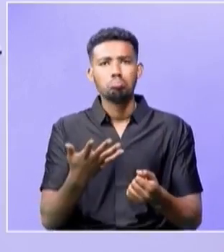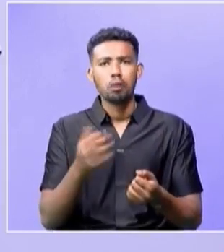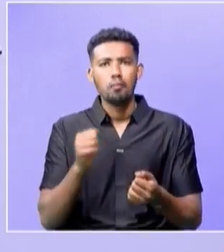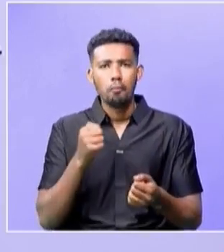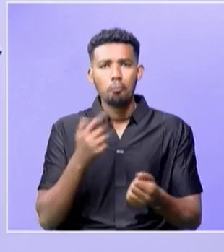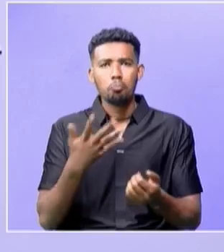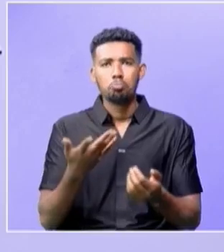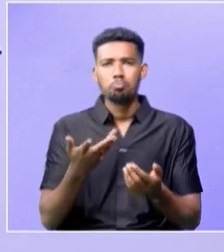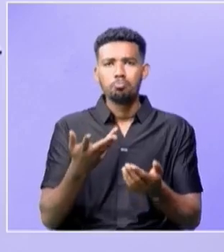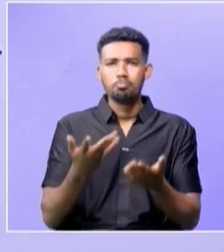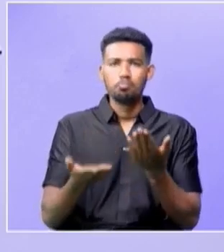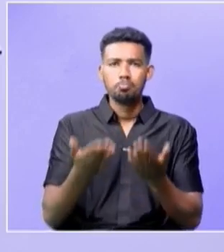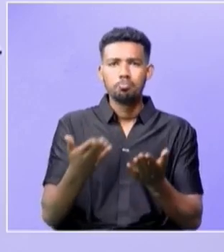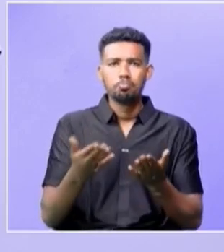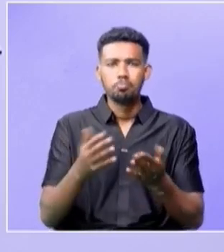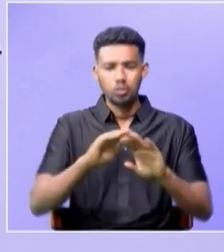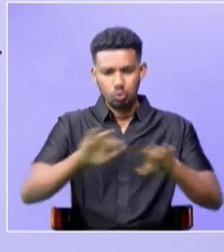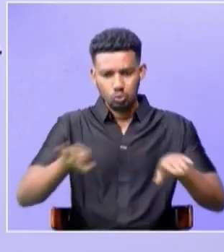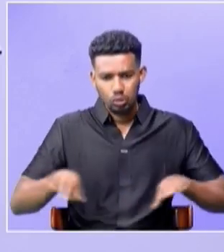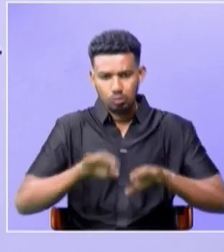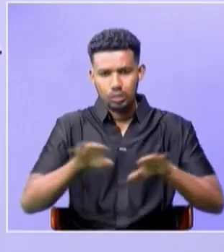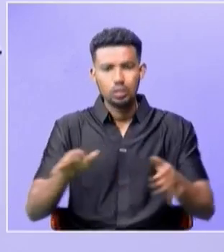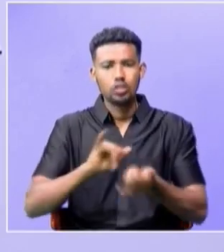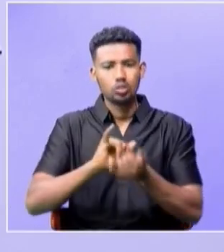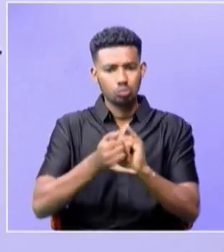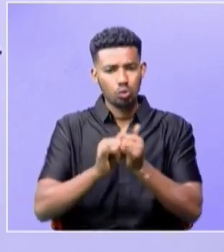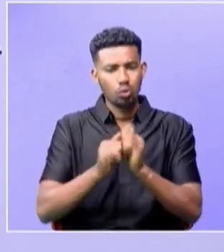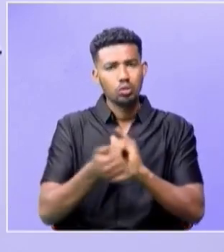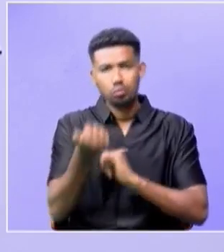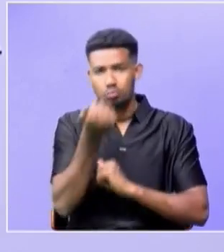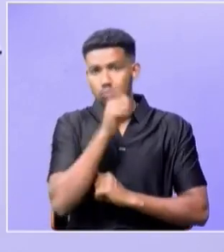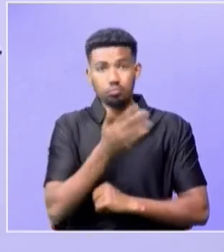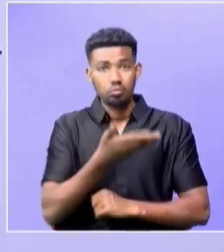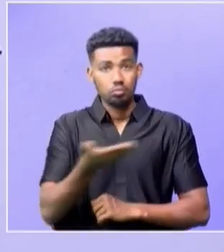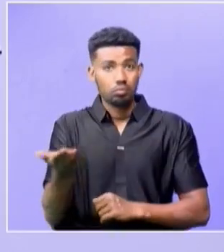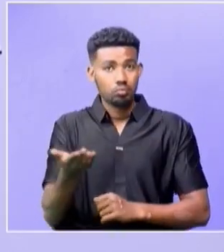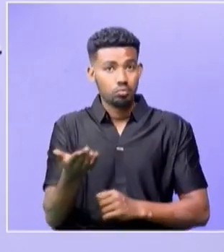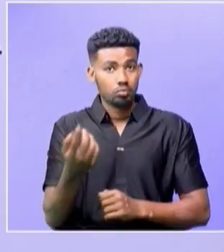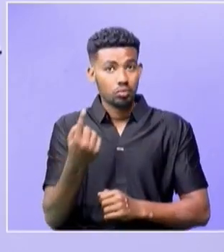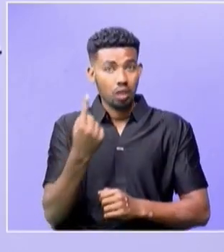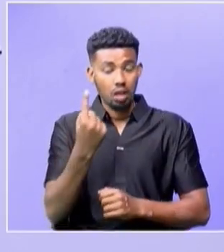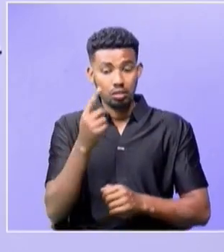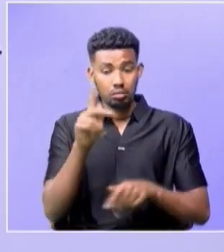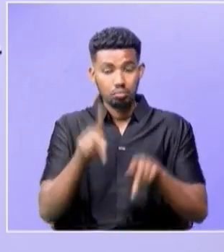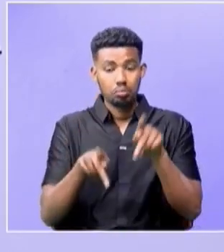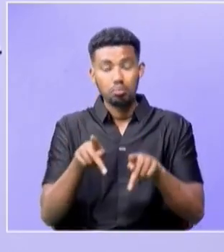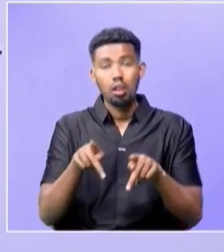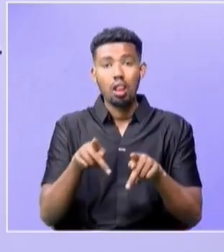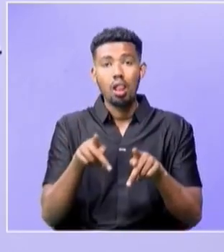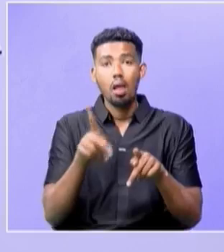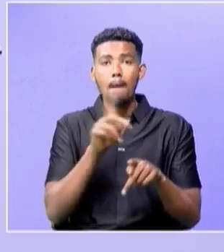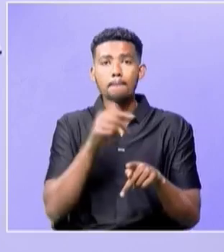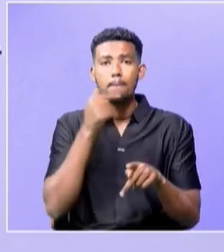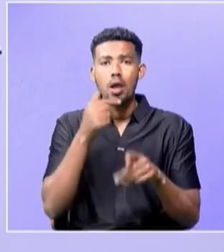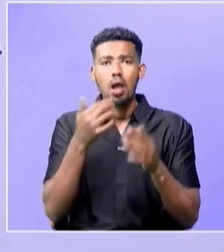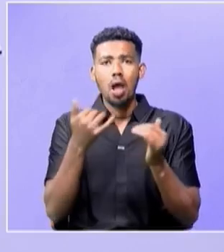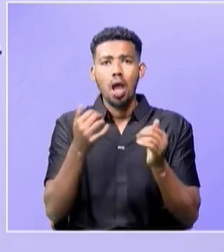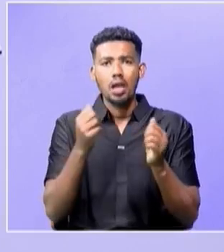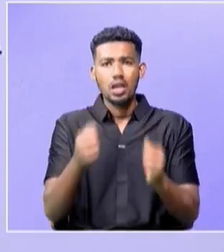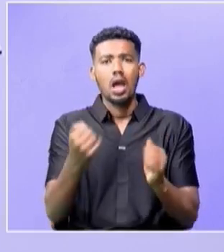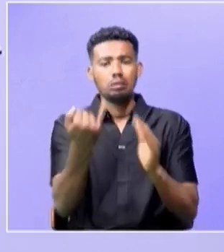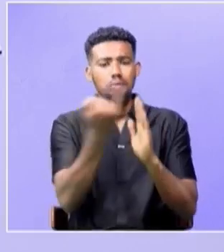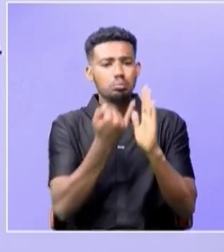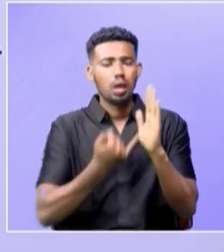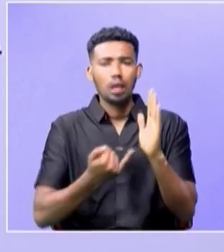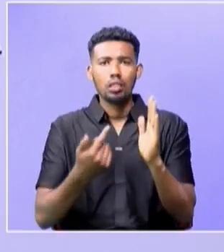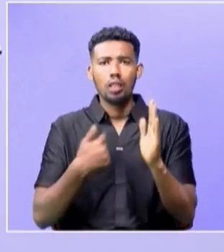be language, swimming, sport, whatever. For example, the person can say, I can paint. I can sing. I